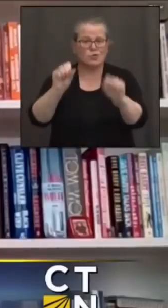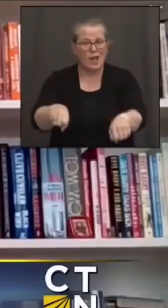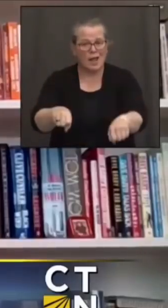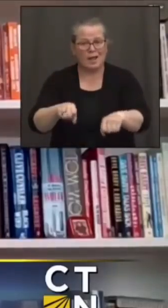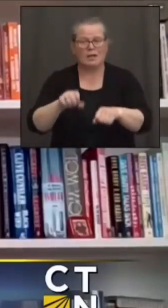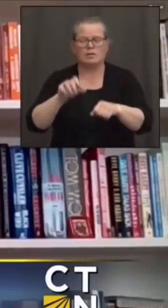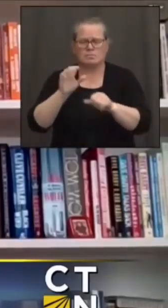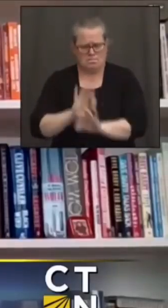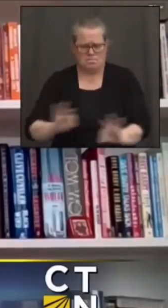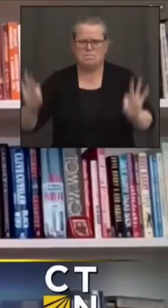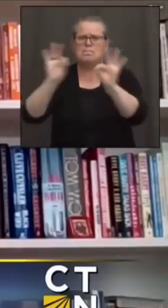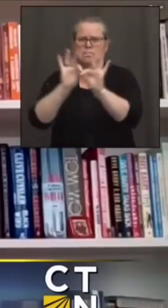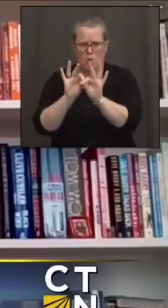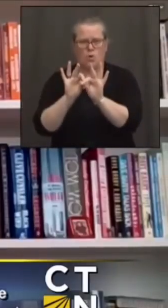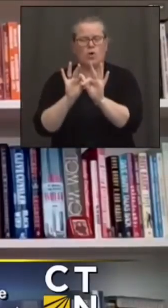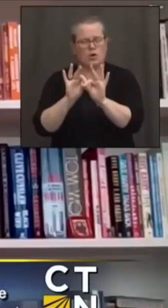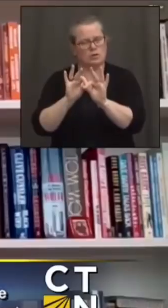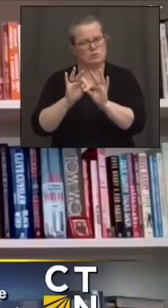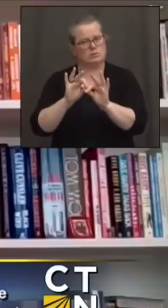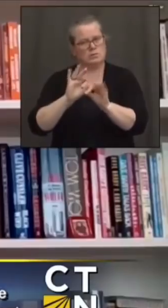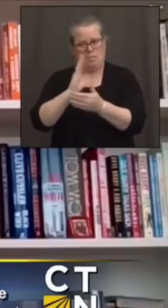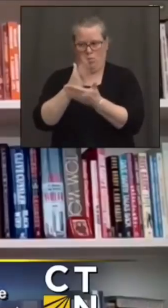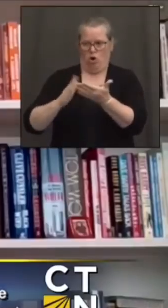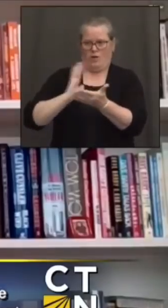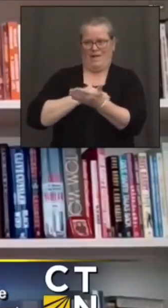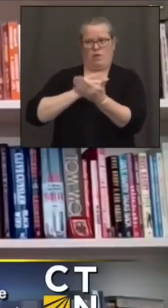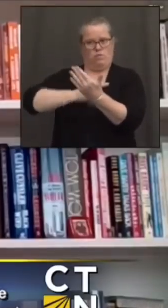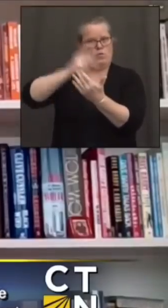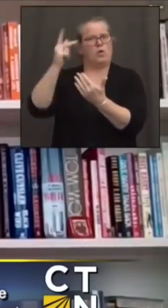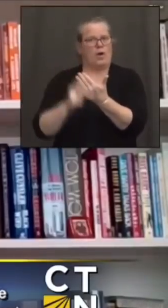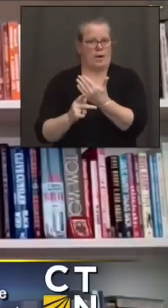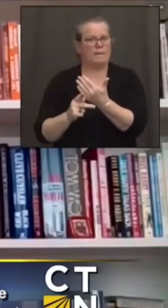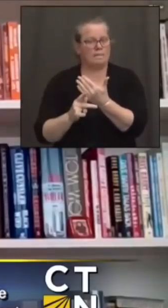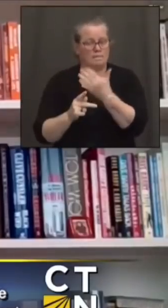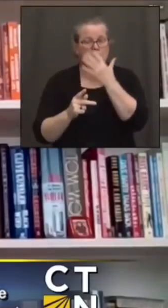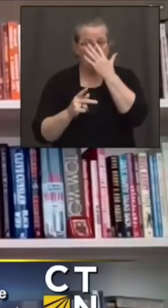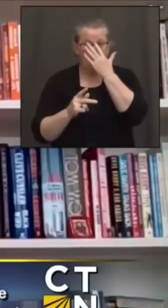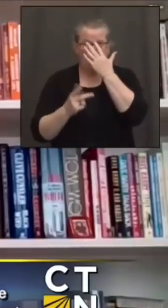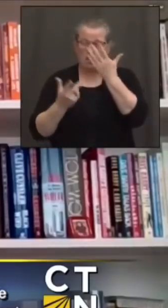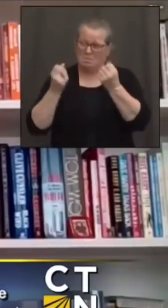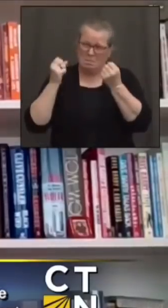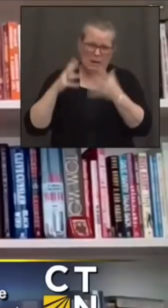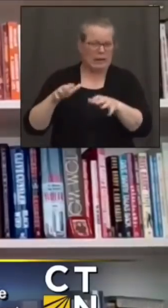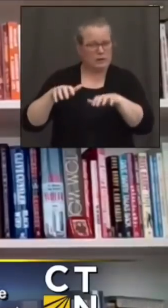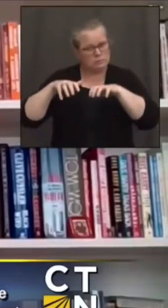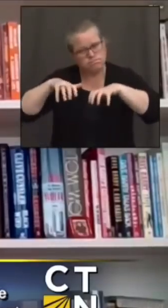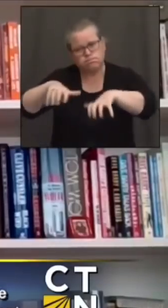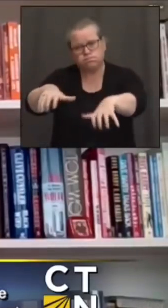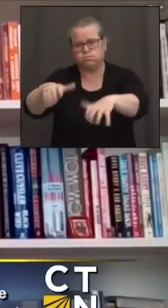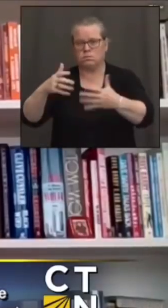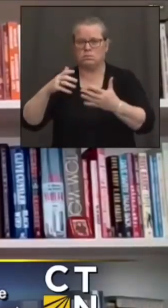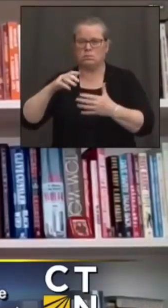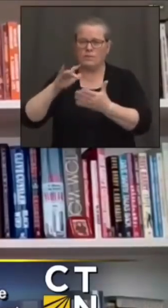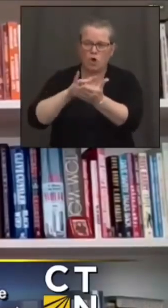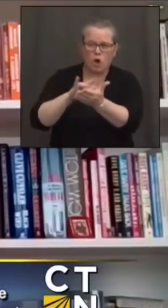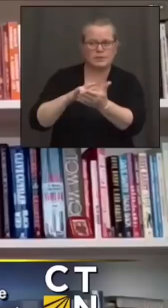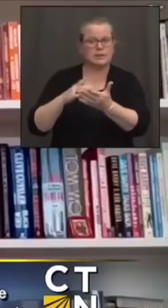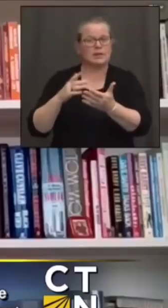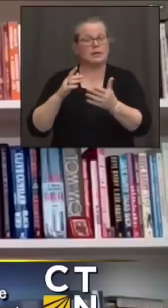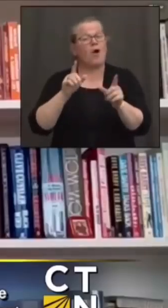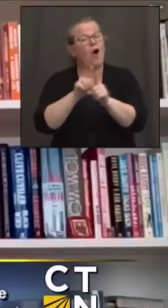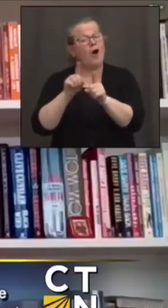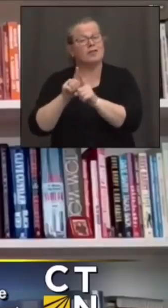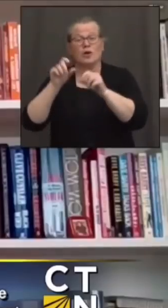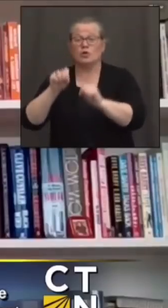part of the program, and they're plentiful and numerous, and walk-in appointments are